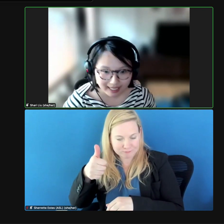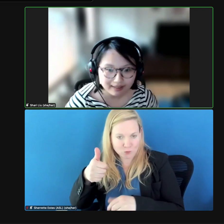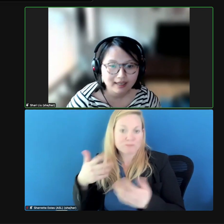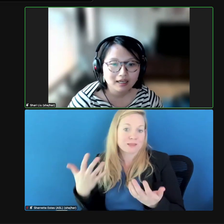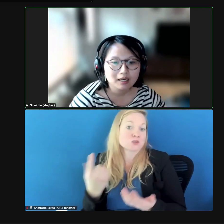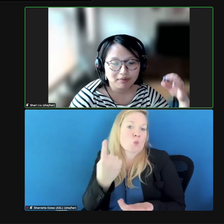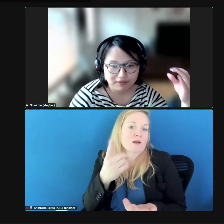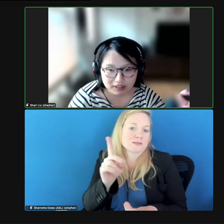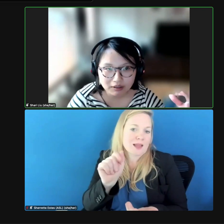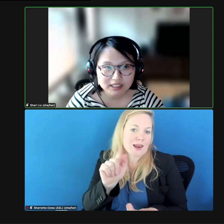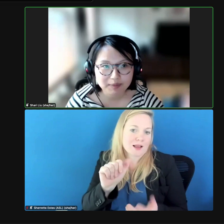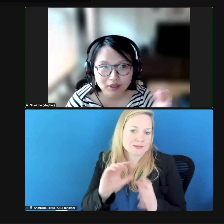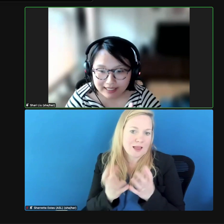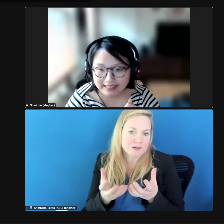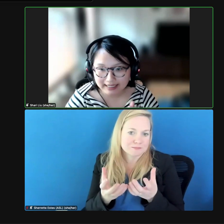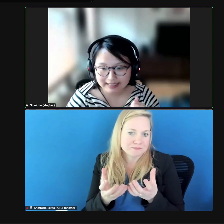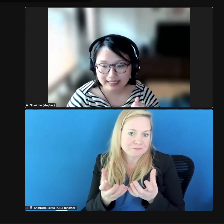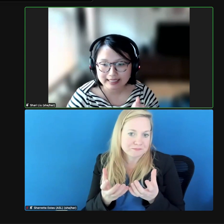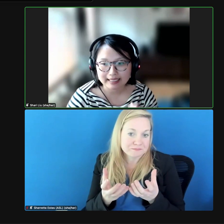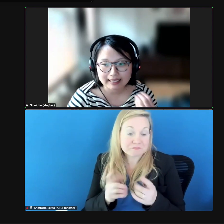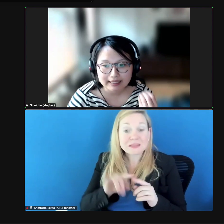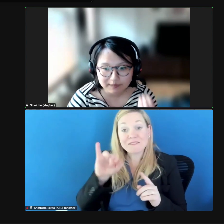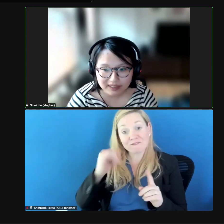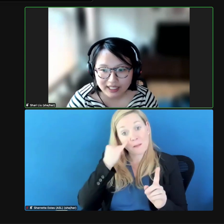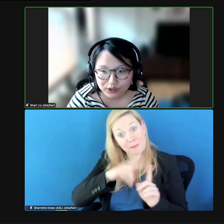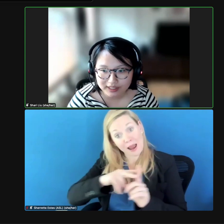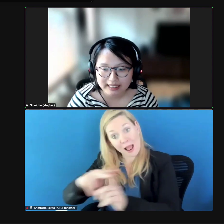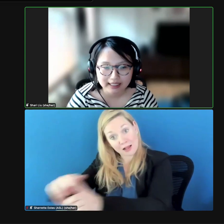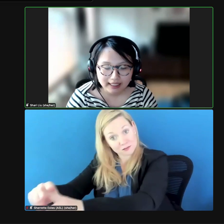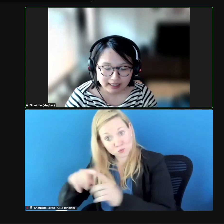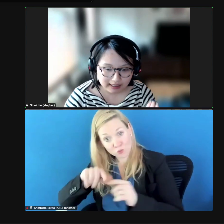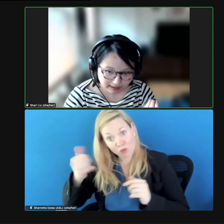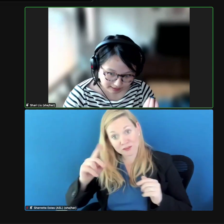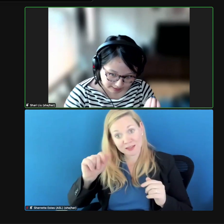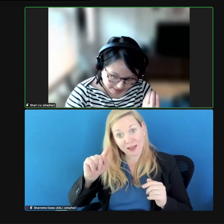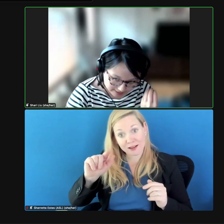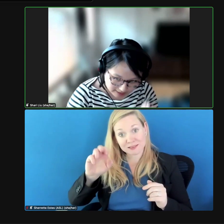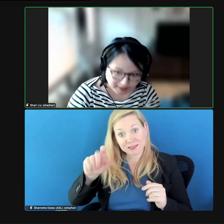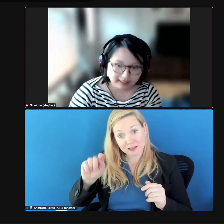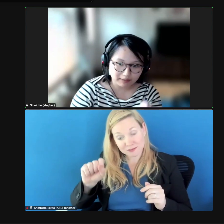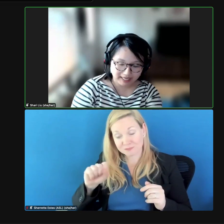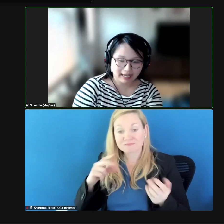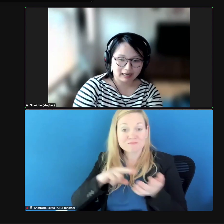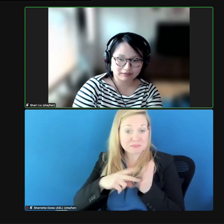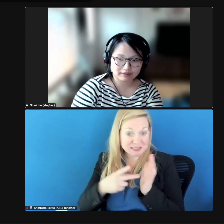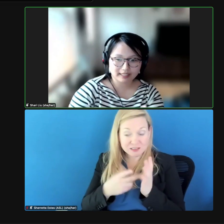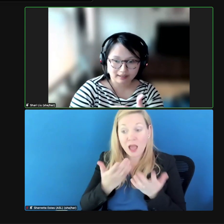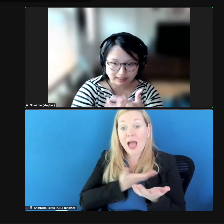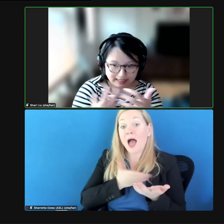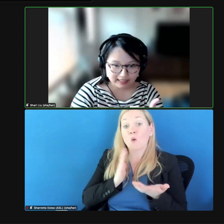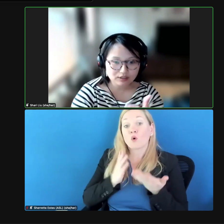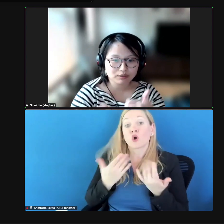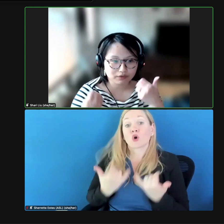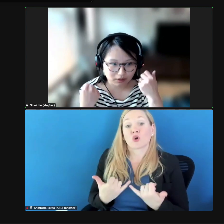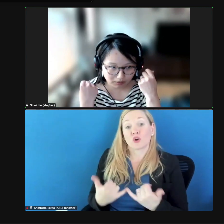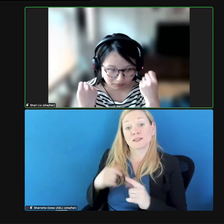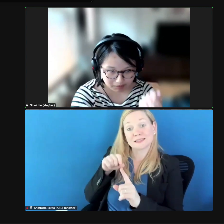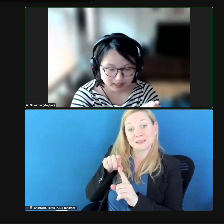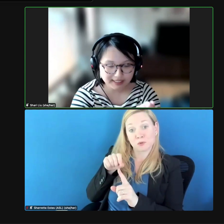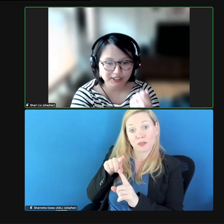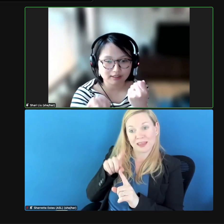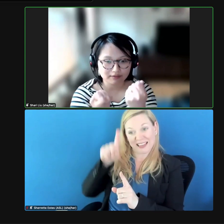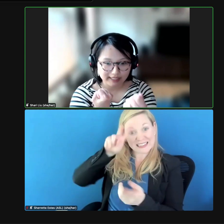data set, but if this holds up across data sets, I think the implication is that the stimuli that we have that are intended to